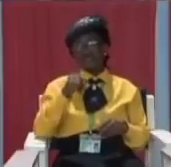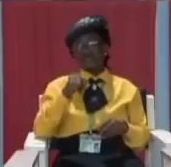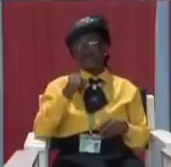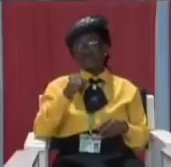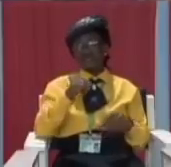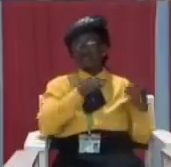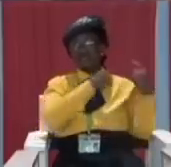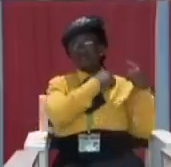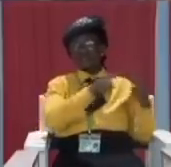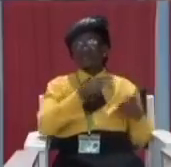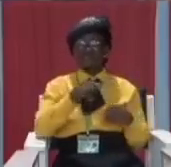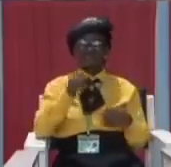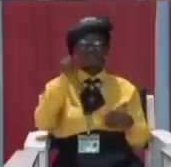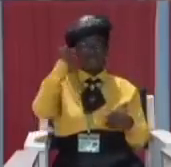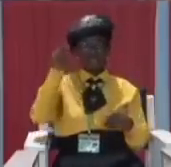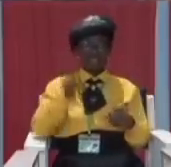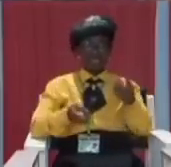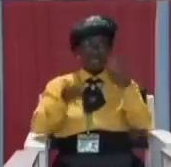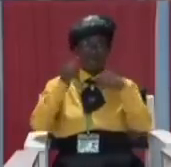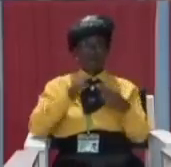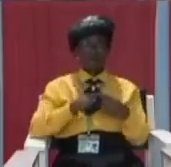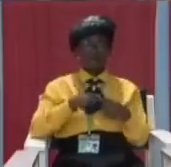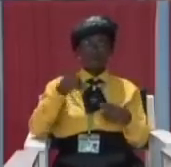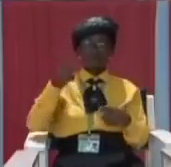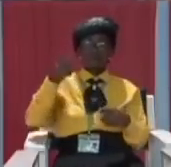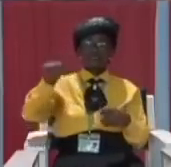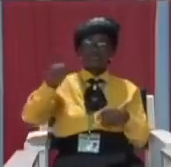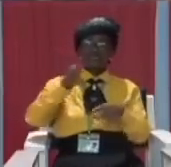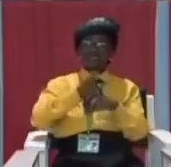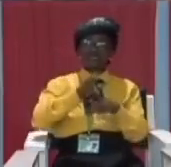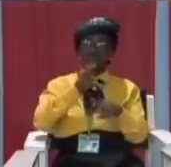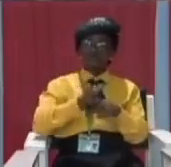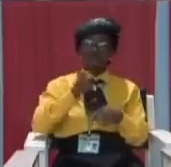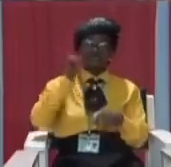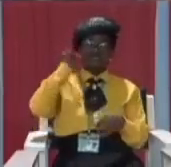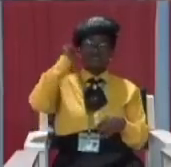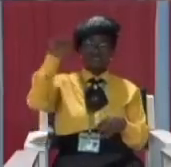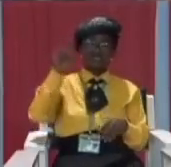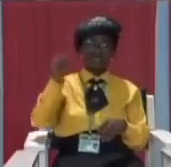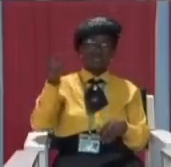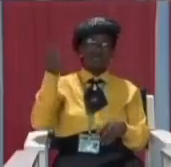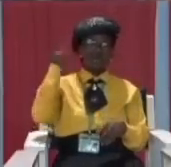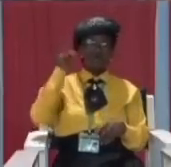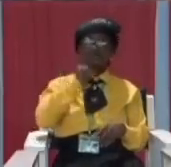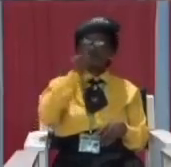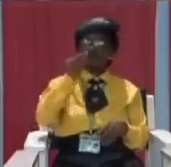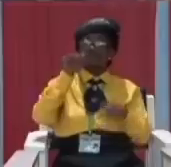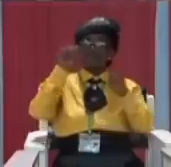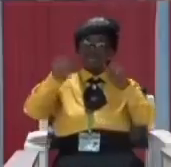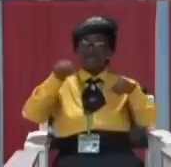since the day she came to the church, she had not been able to fly again.